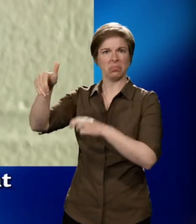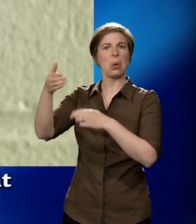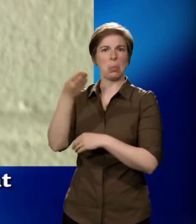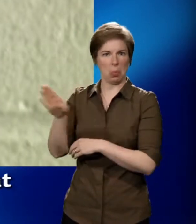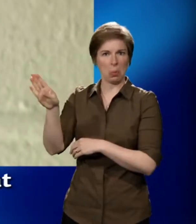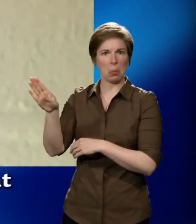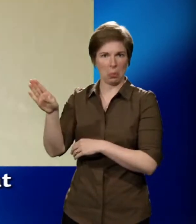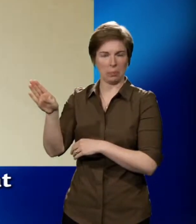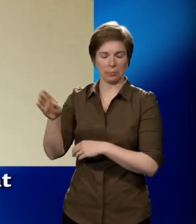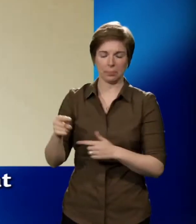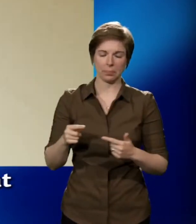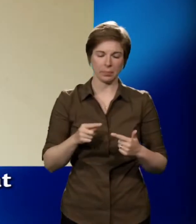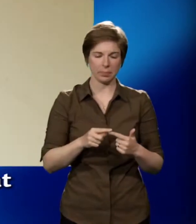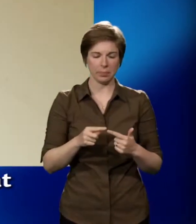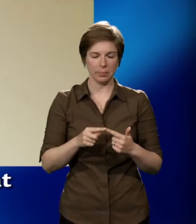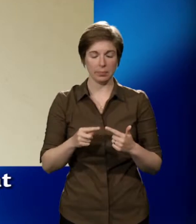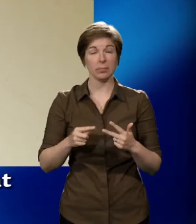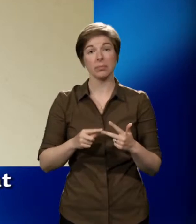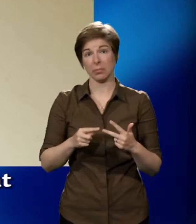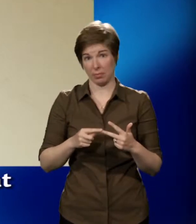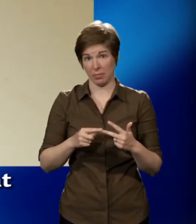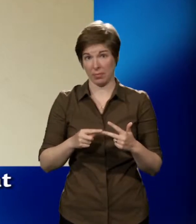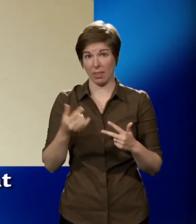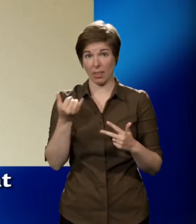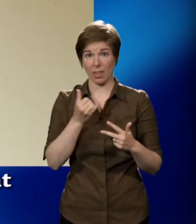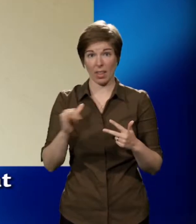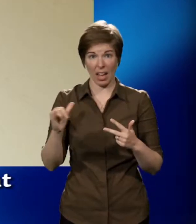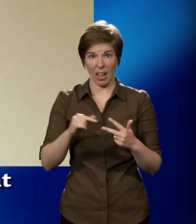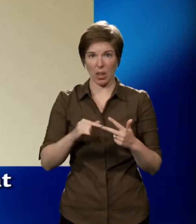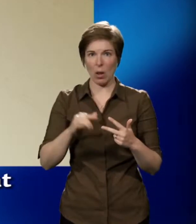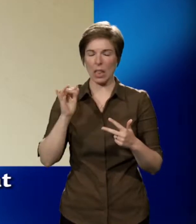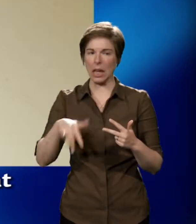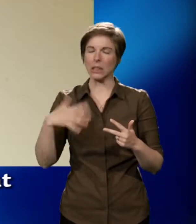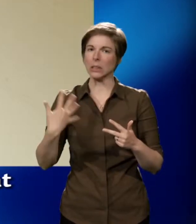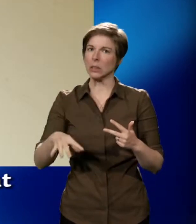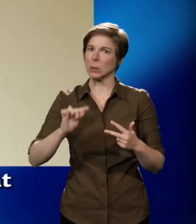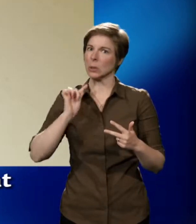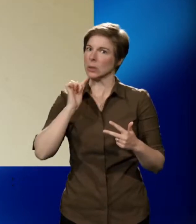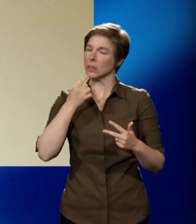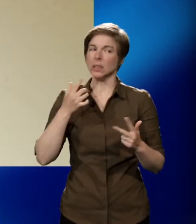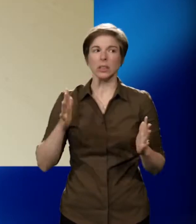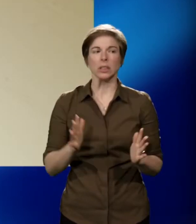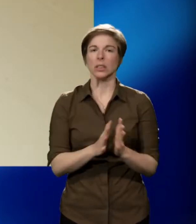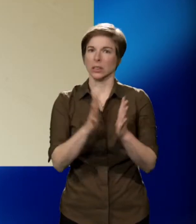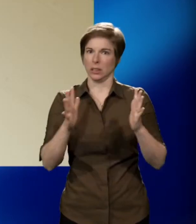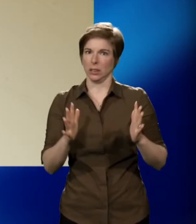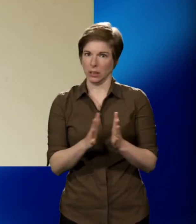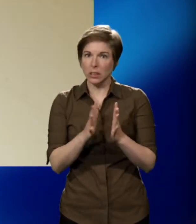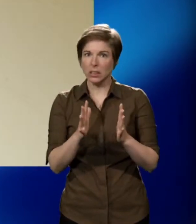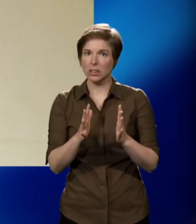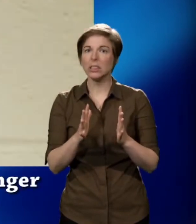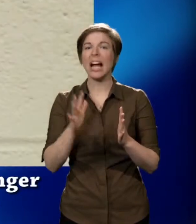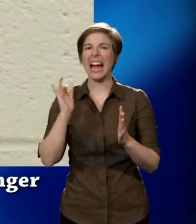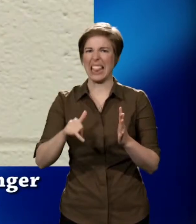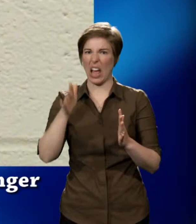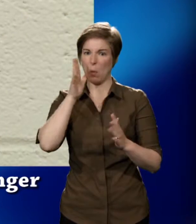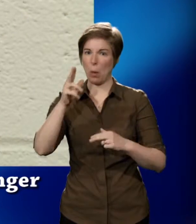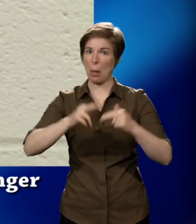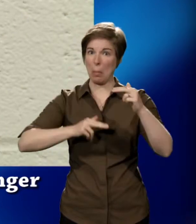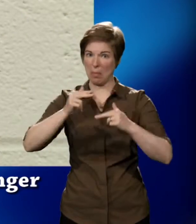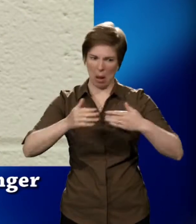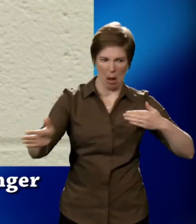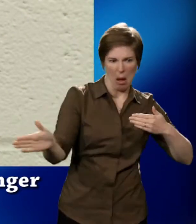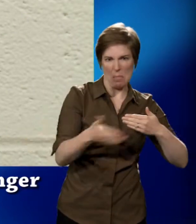stations. The yellow ones are for imminent threats of physical security, such as a lockdown scenario. So if you